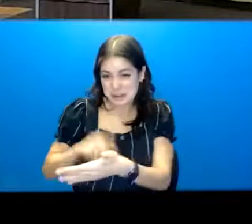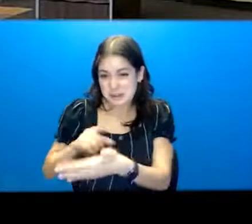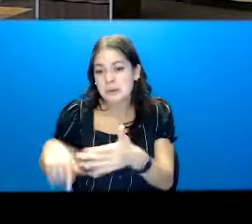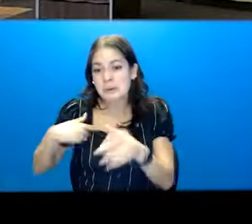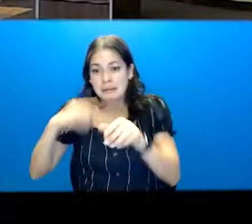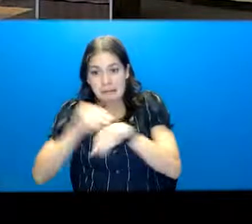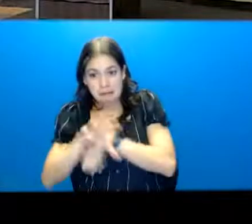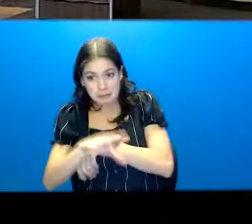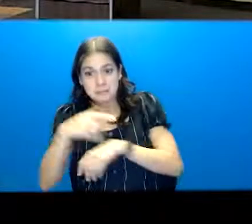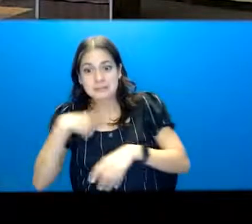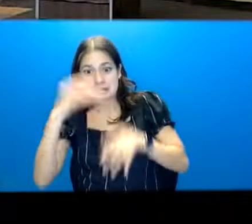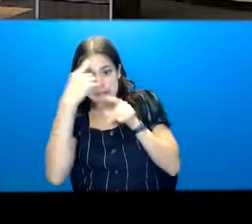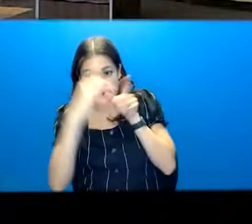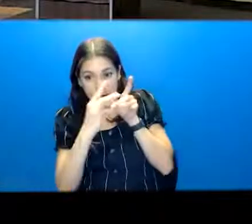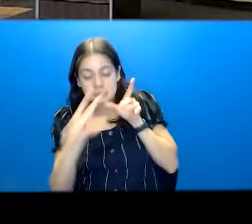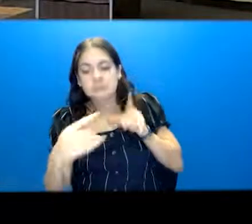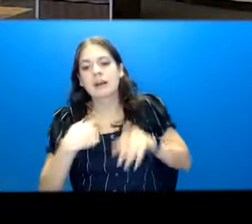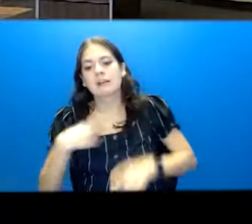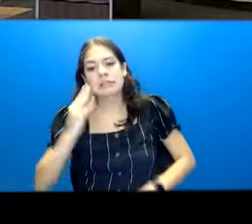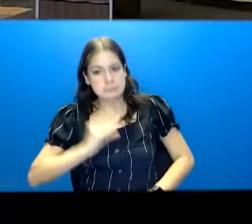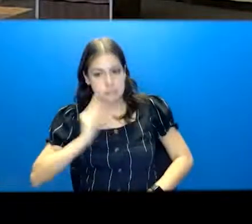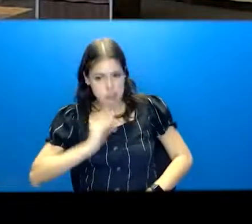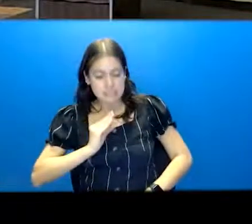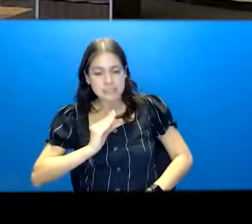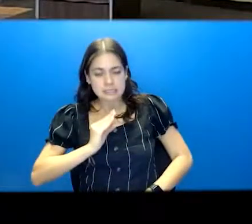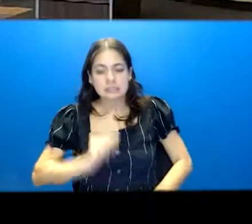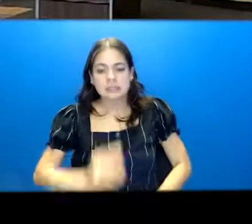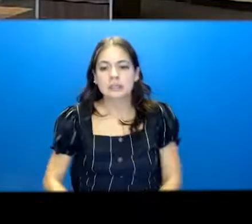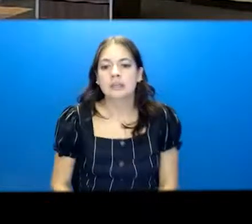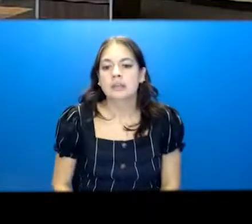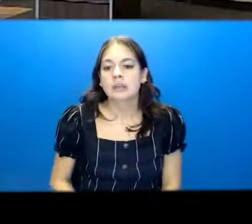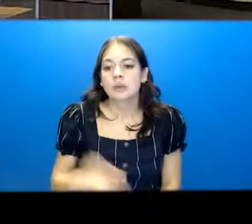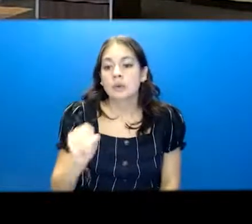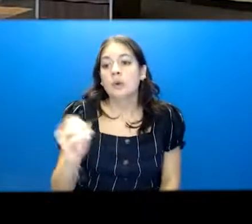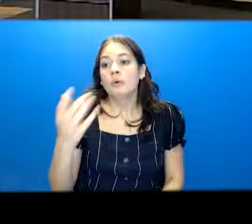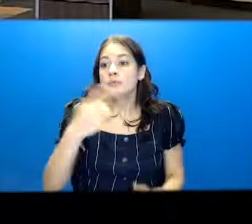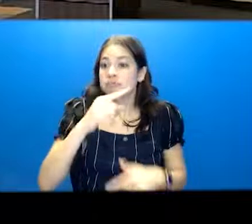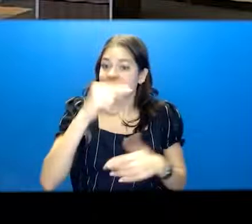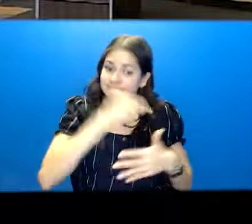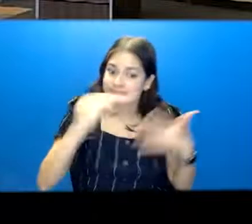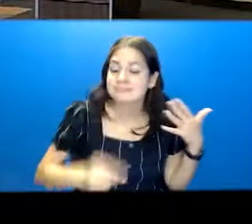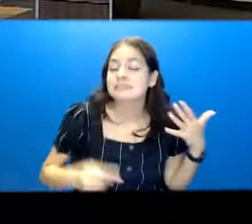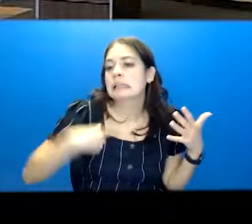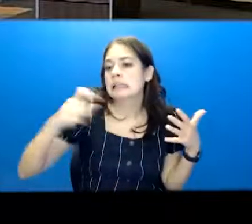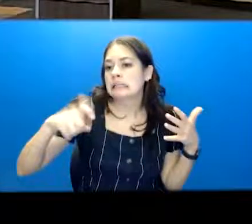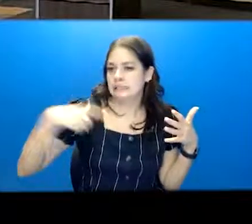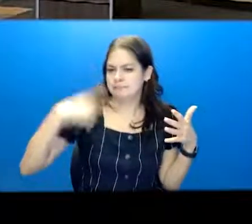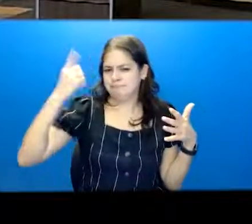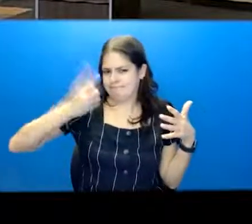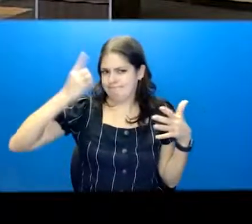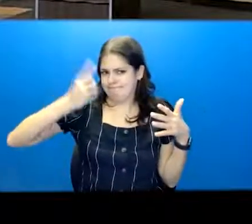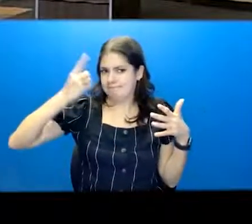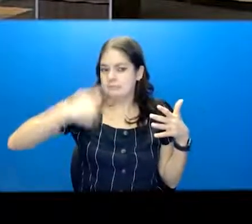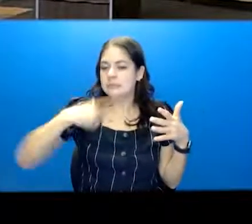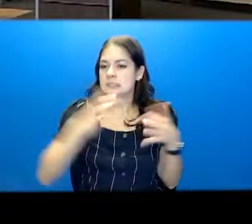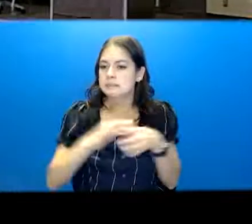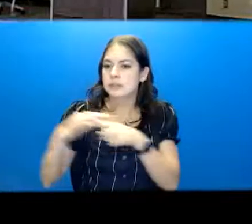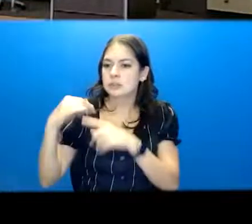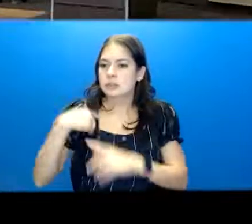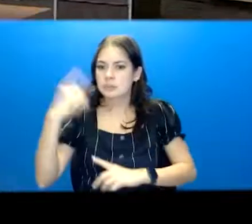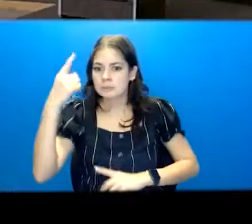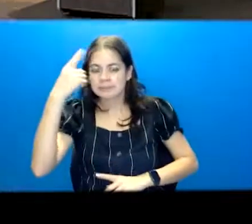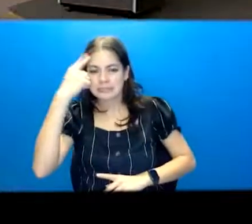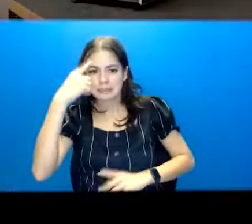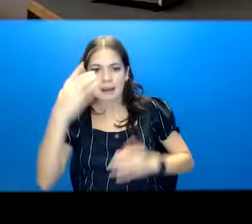can lead to psychosis-like experiences. And so all of those things need to be considered, especially when we're thinking